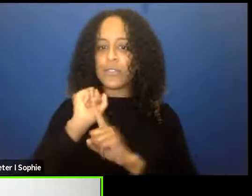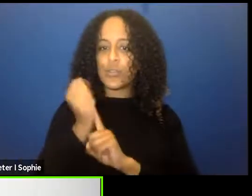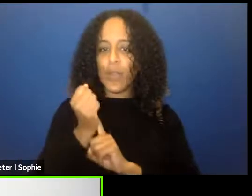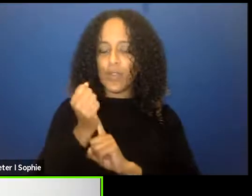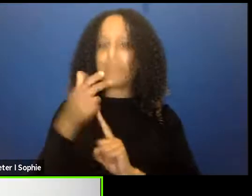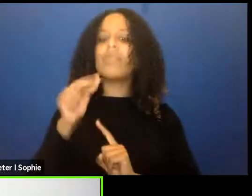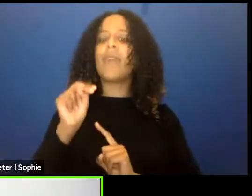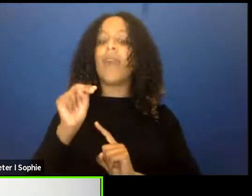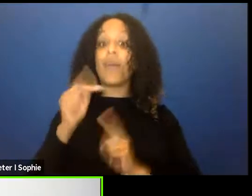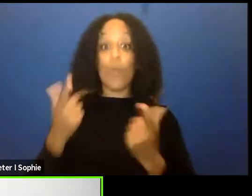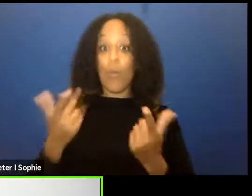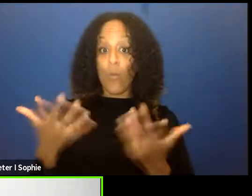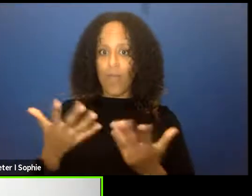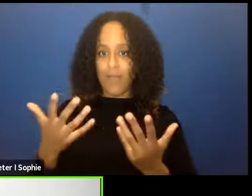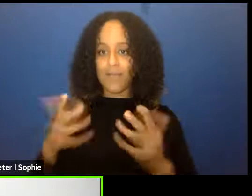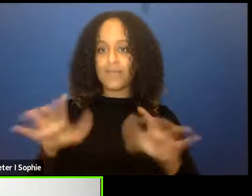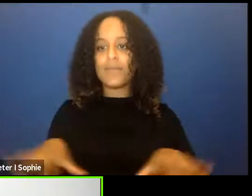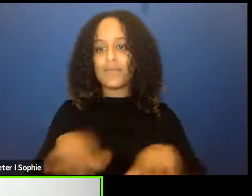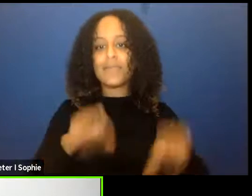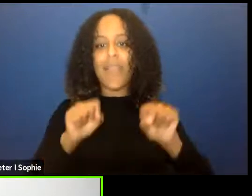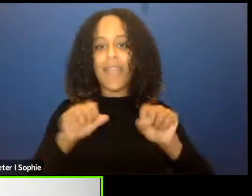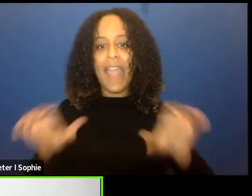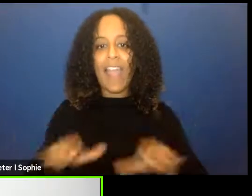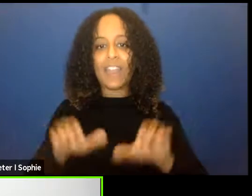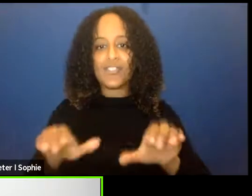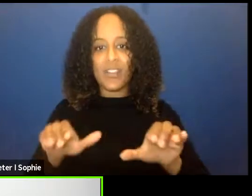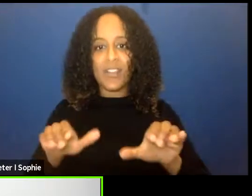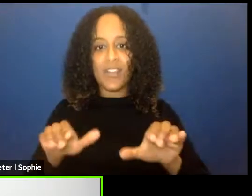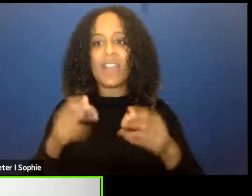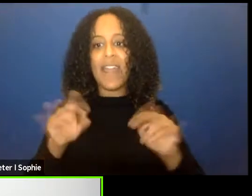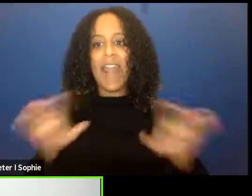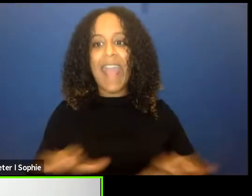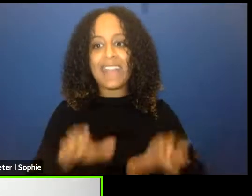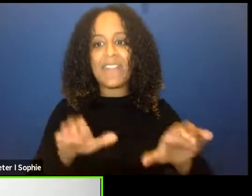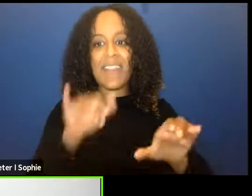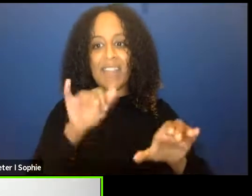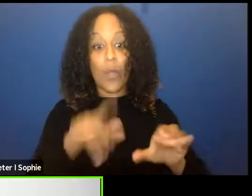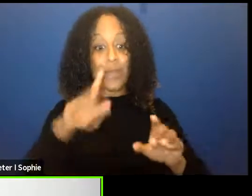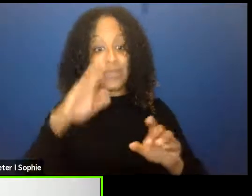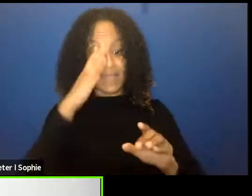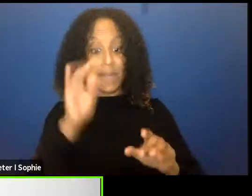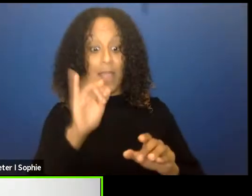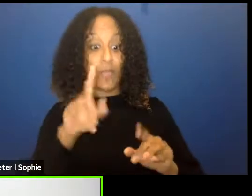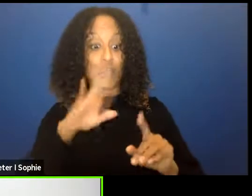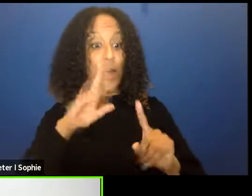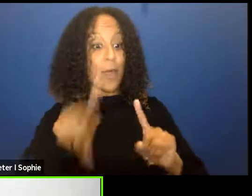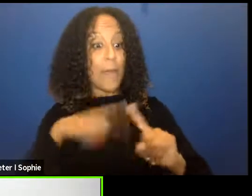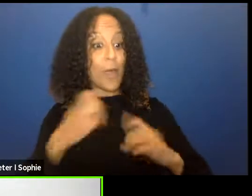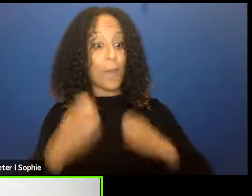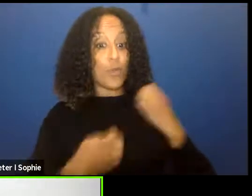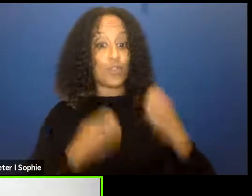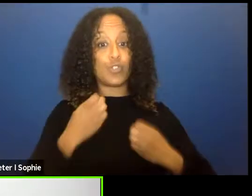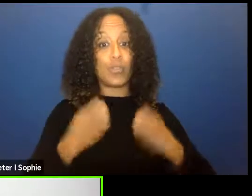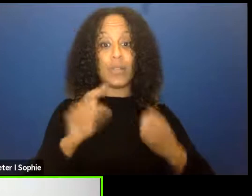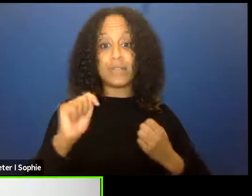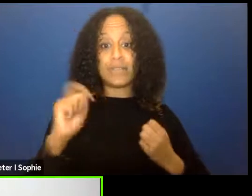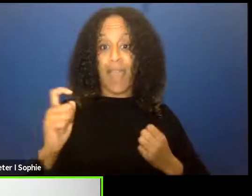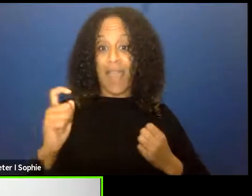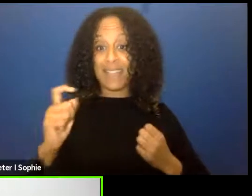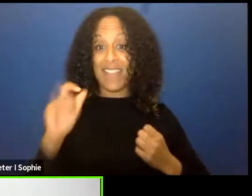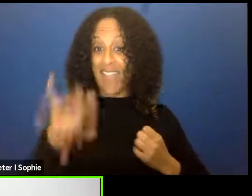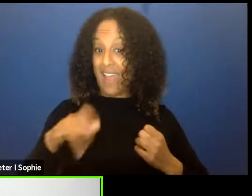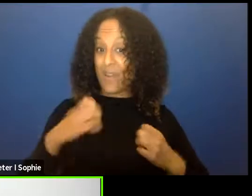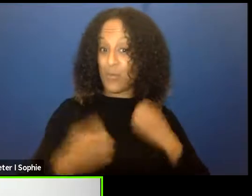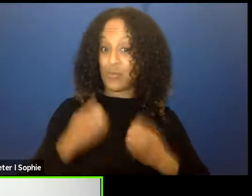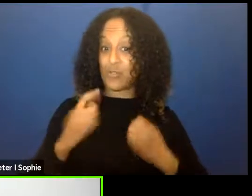it. Absolutely. And activating that empathy. And it seems like when we're talking about the emotional tax, and that emotional tax